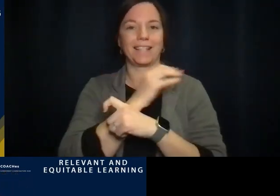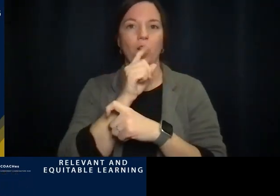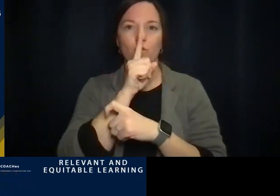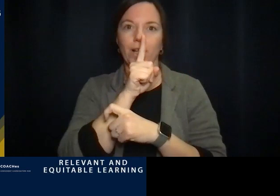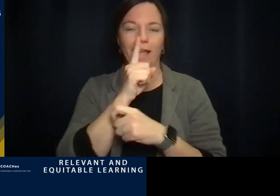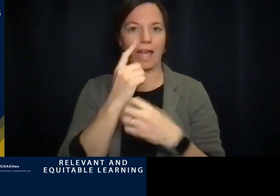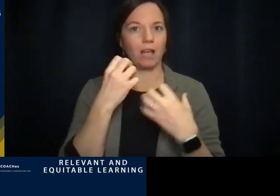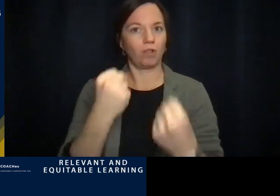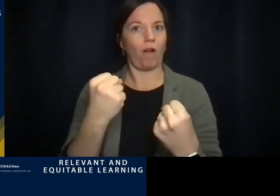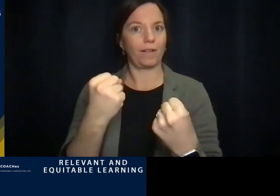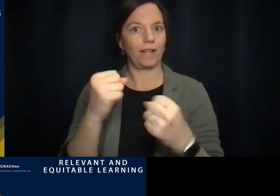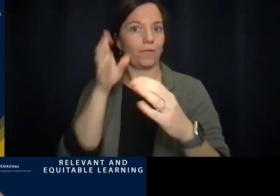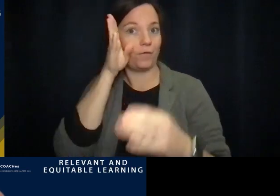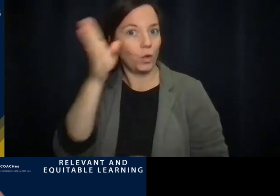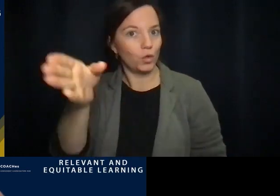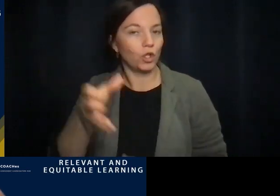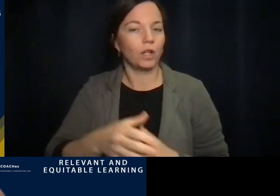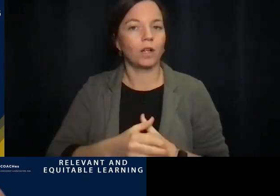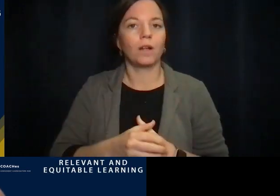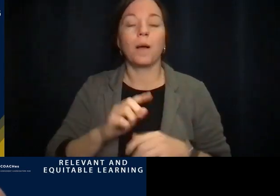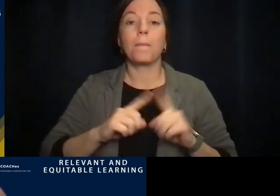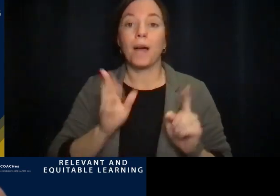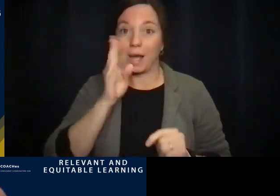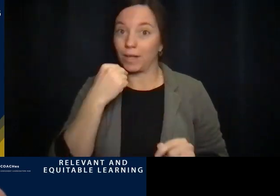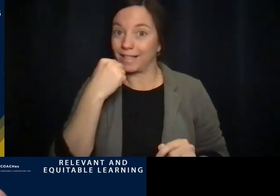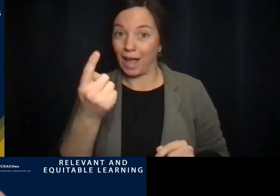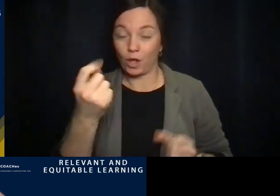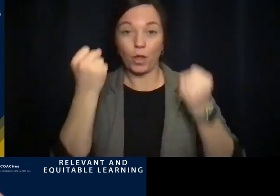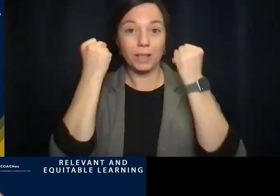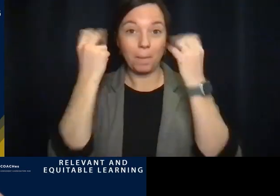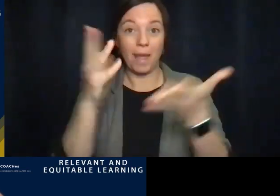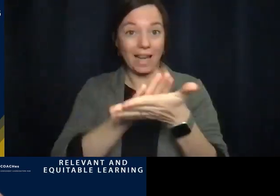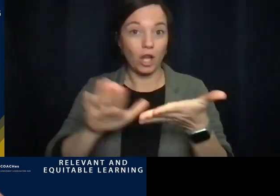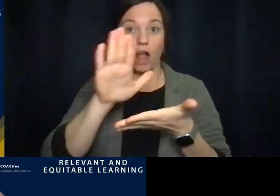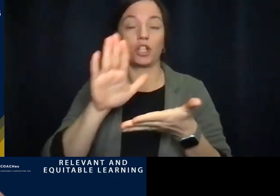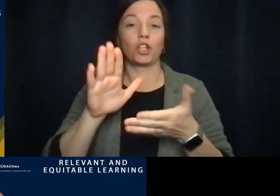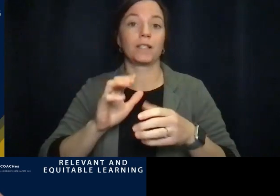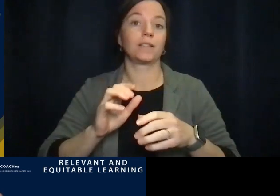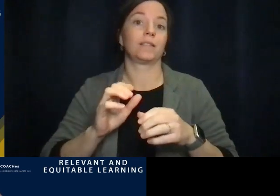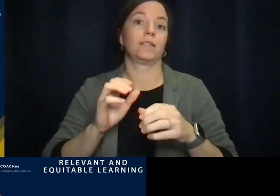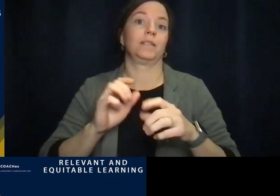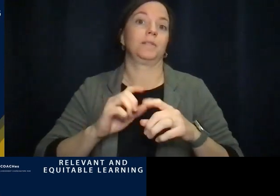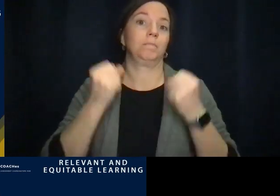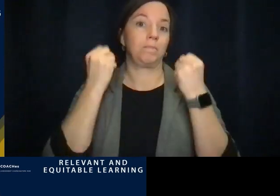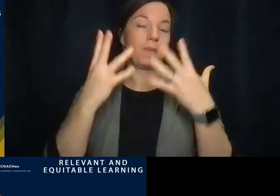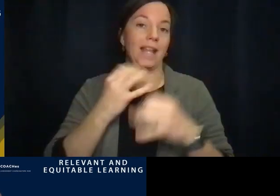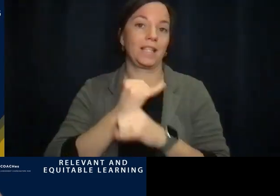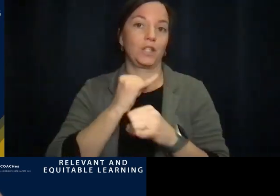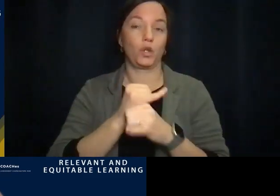to speak. But I tell you, there are colleges, there are institutions, there are faculty members